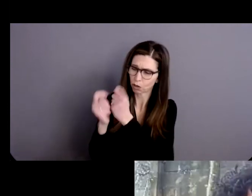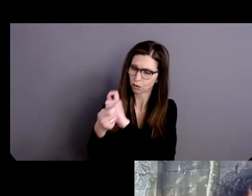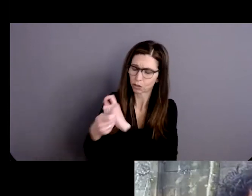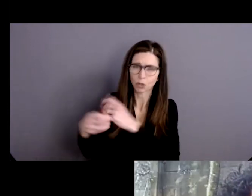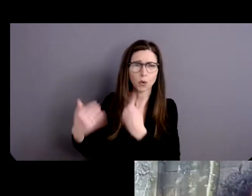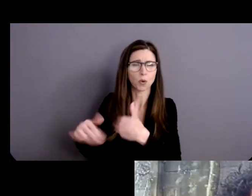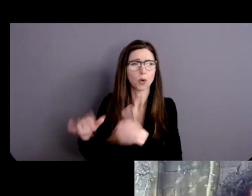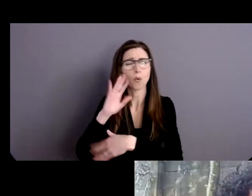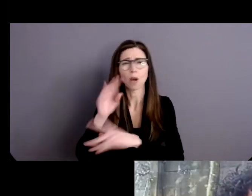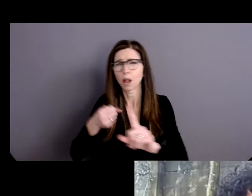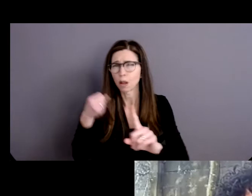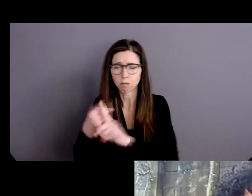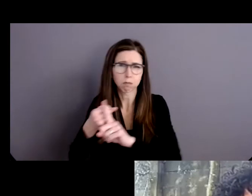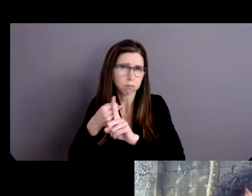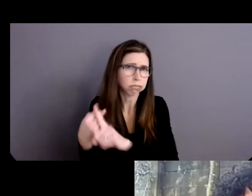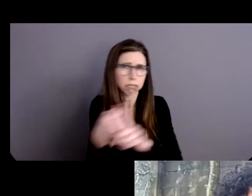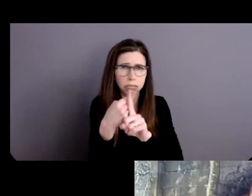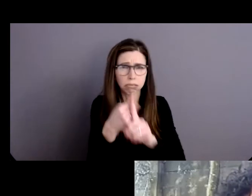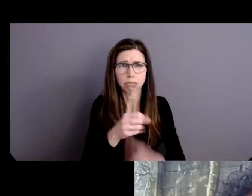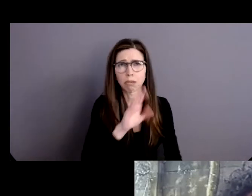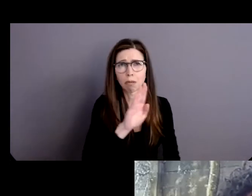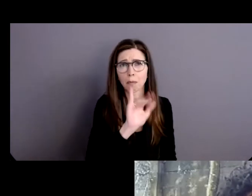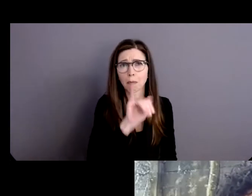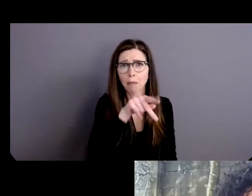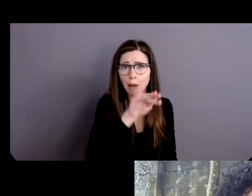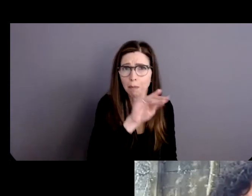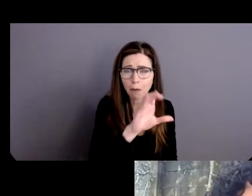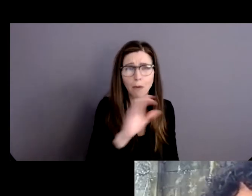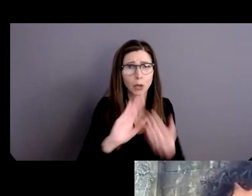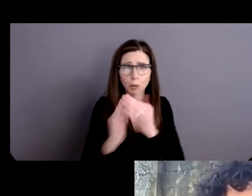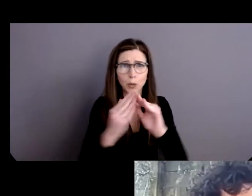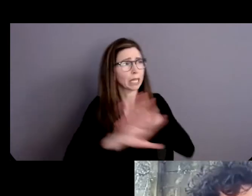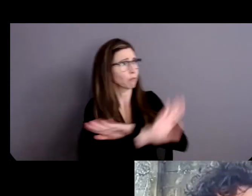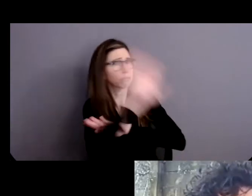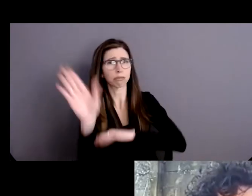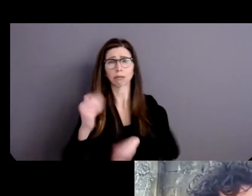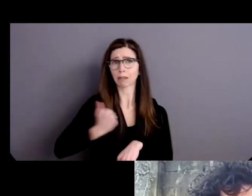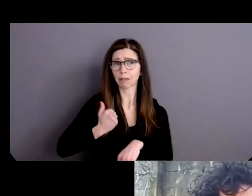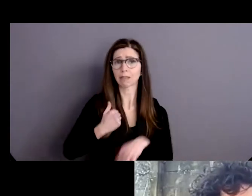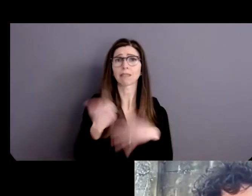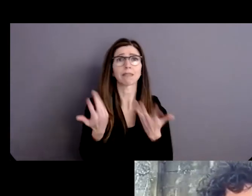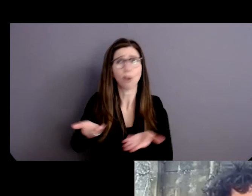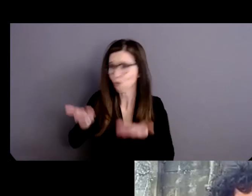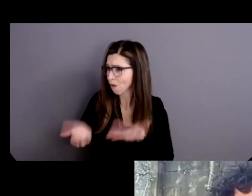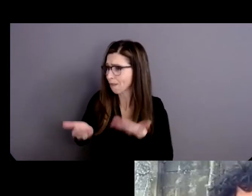on Black and Indigenous communities in so-called Canada, where current legislation does not provide